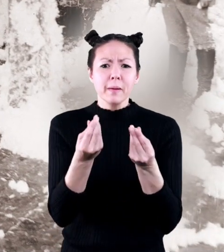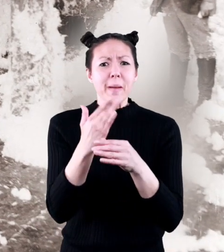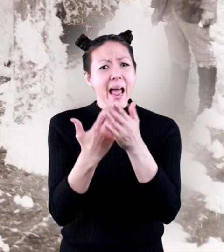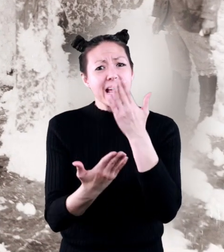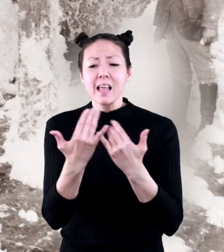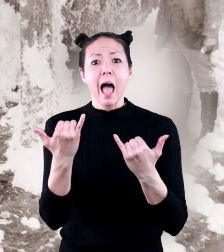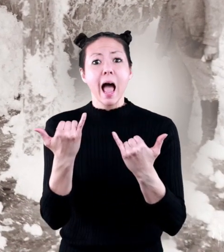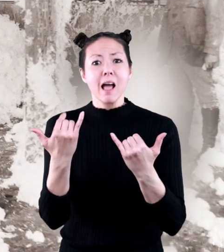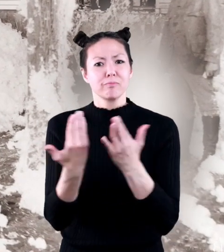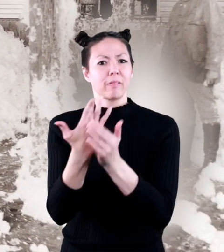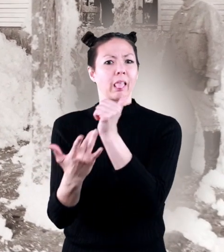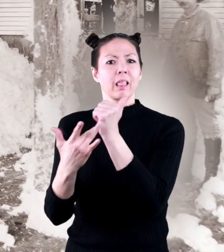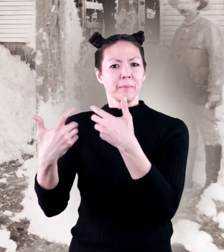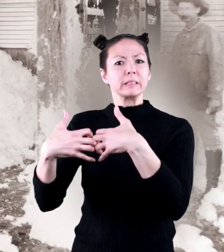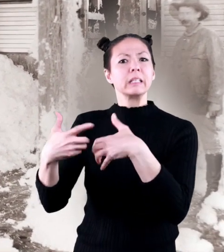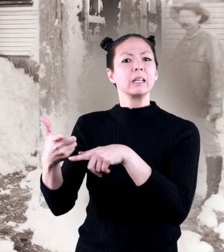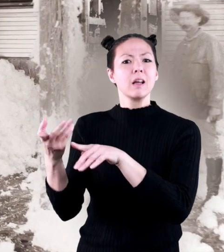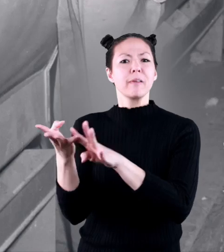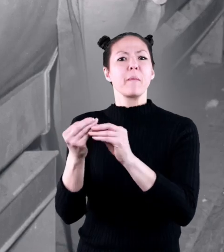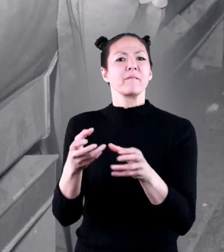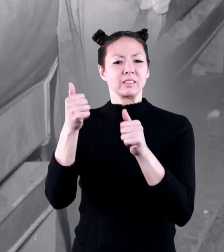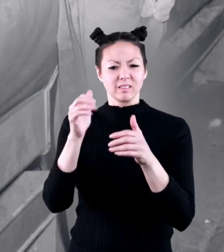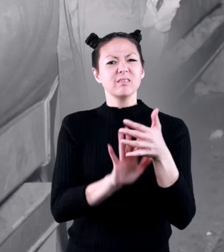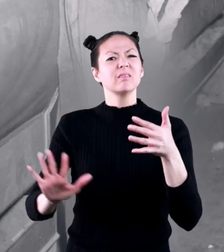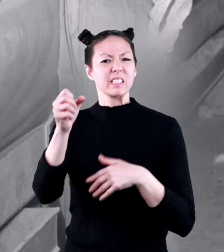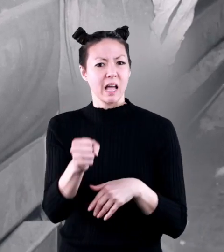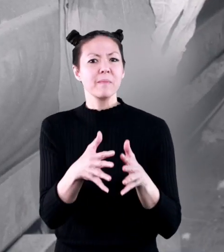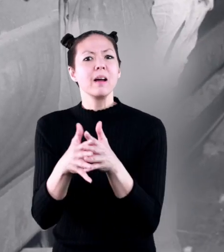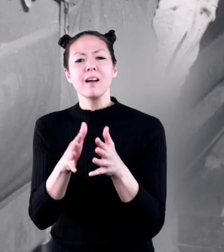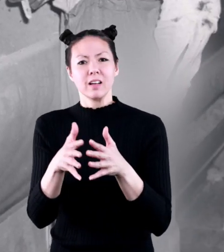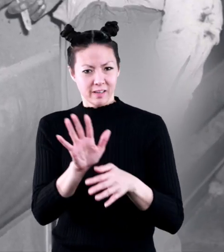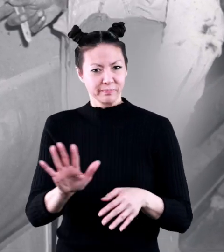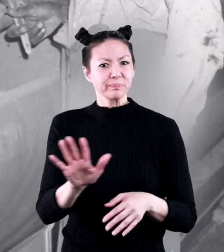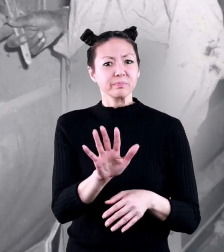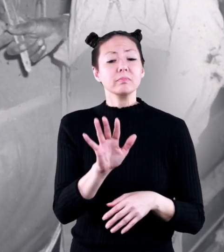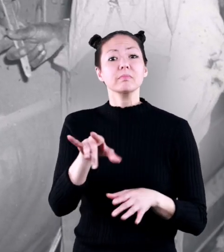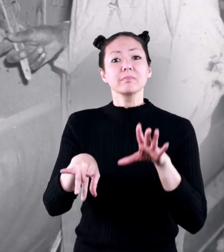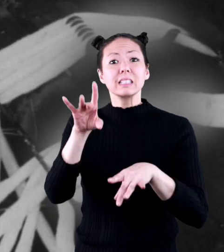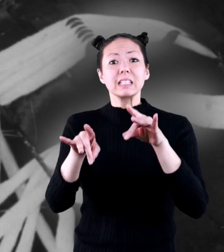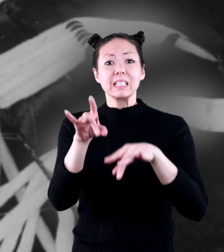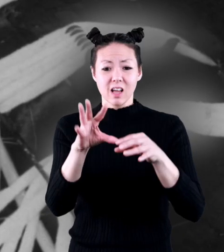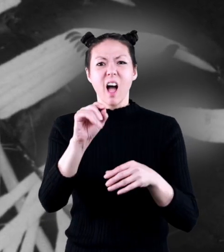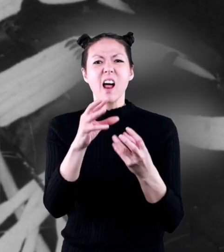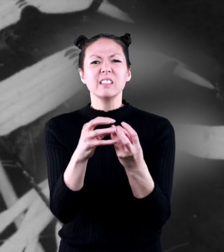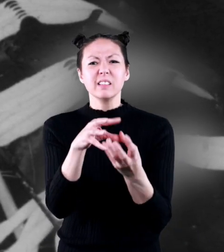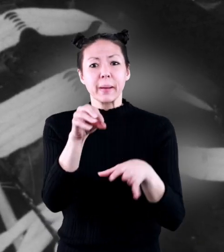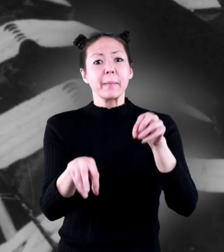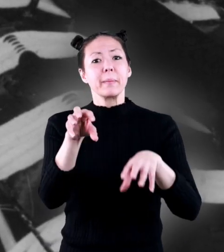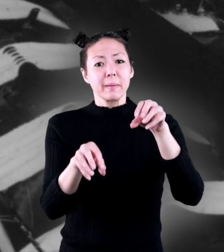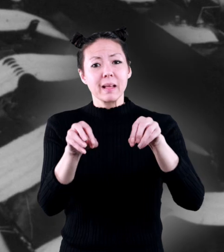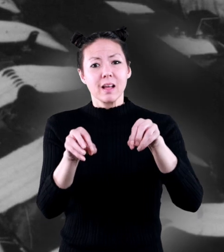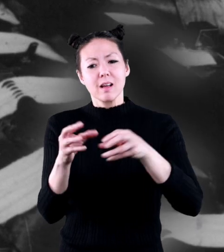wheel. This was specifically helpful in the southern states, where hand-picked raw cotton had to be sent way up